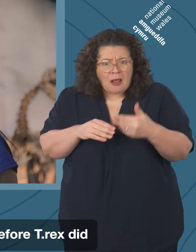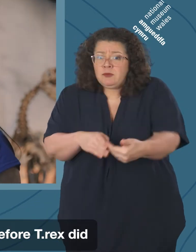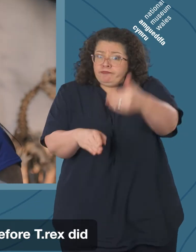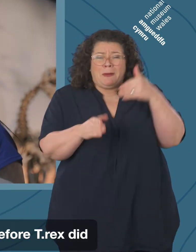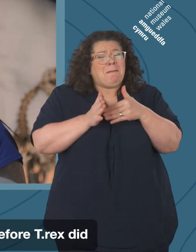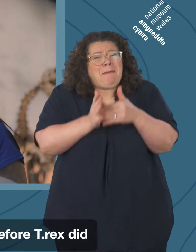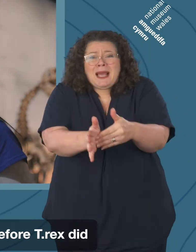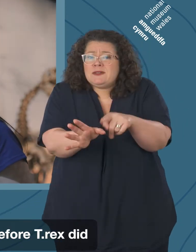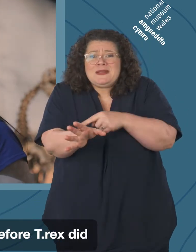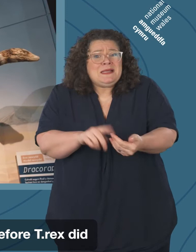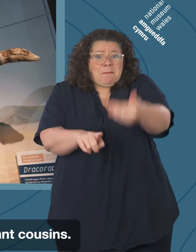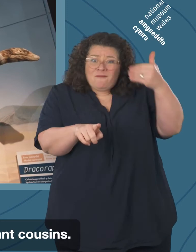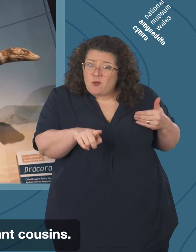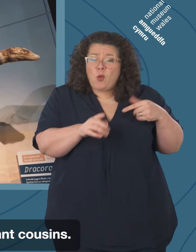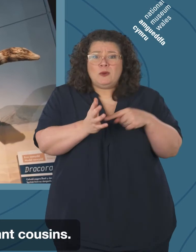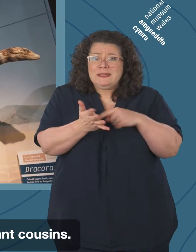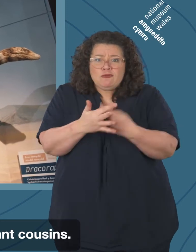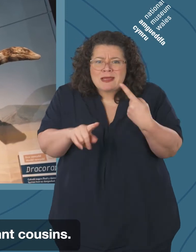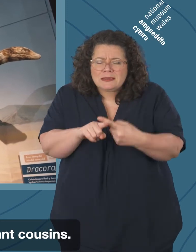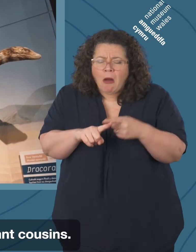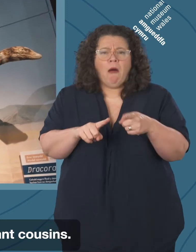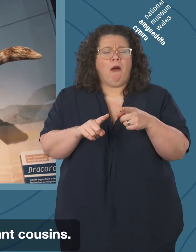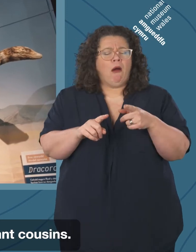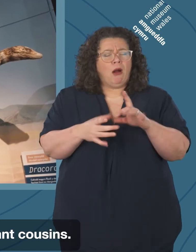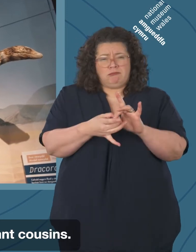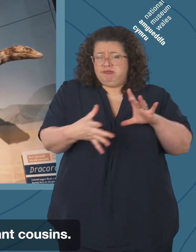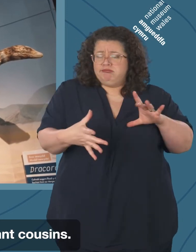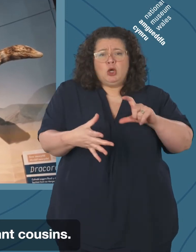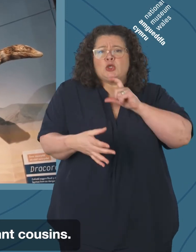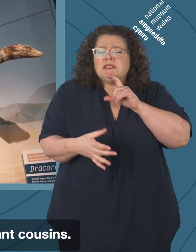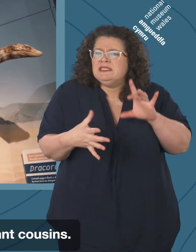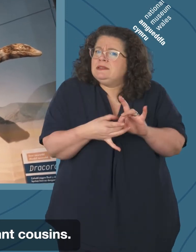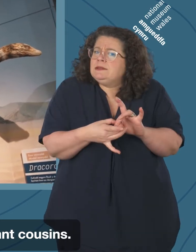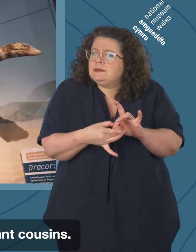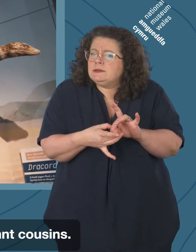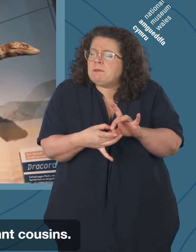of years before T-Rex did, and they're only really distant cousins.